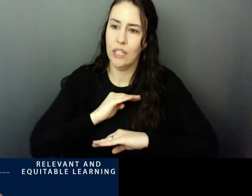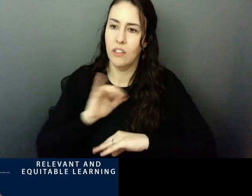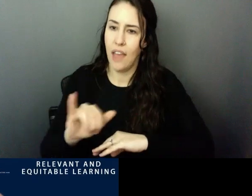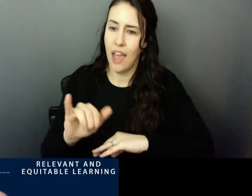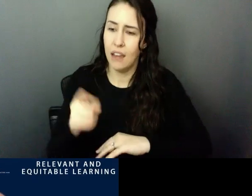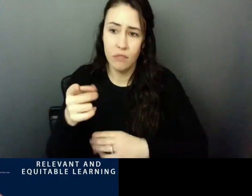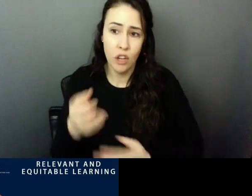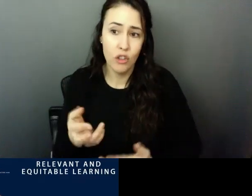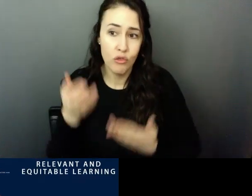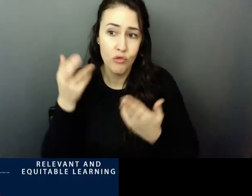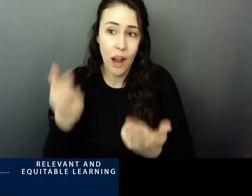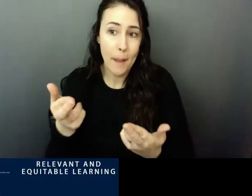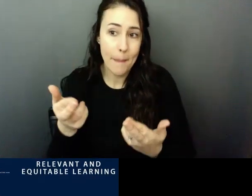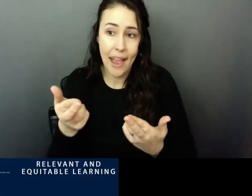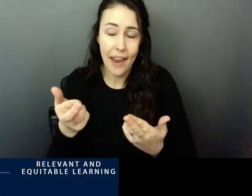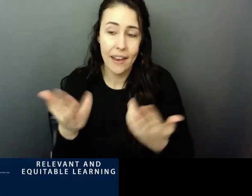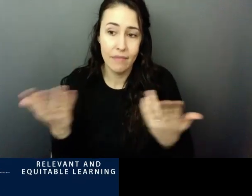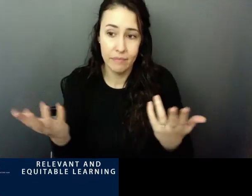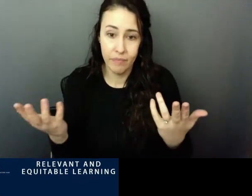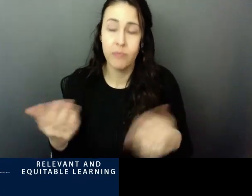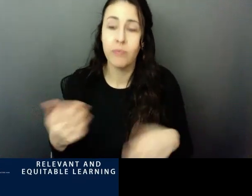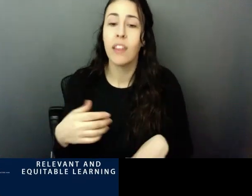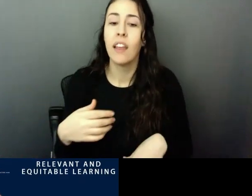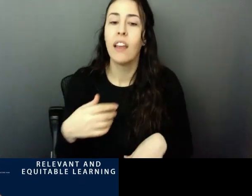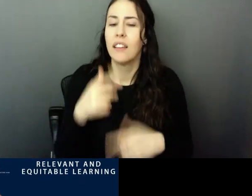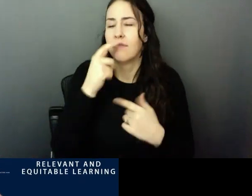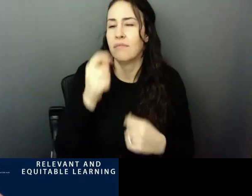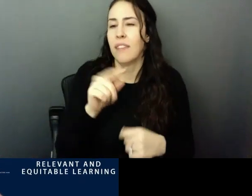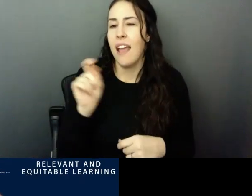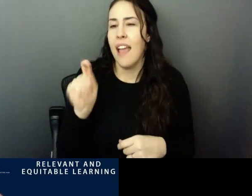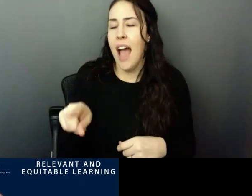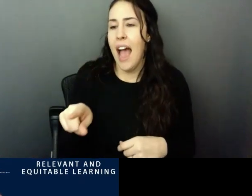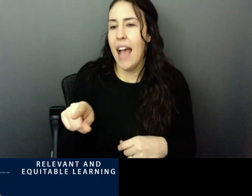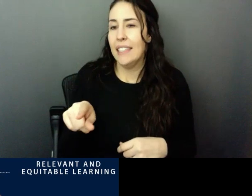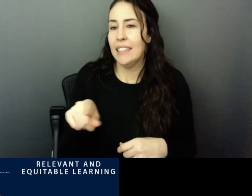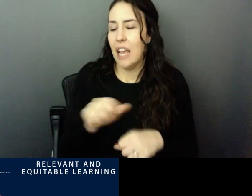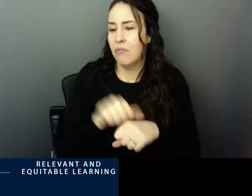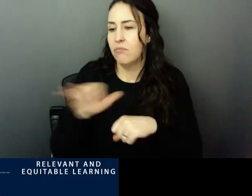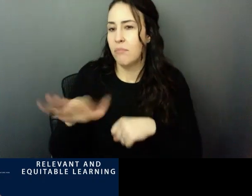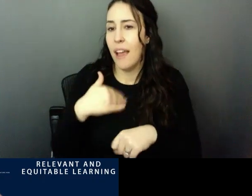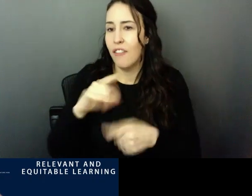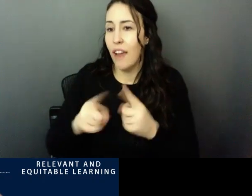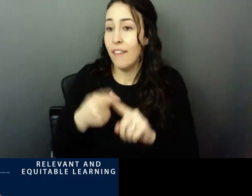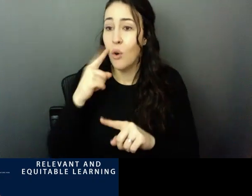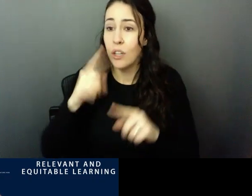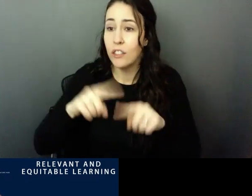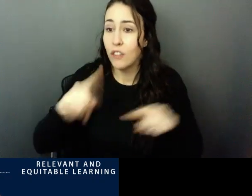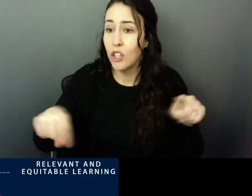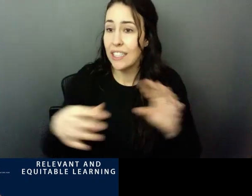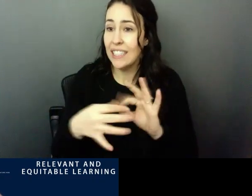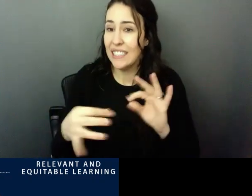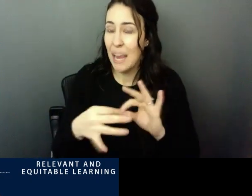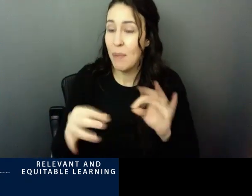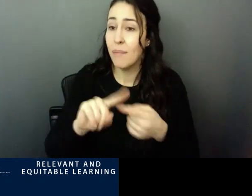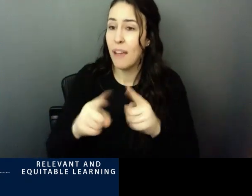expertise, it was interesting because I actually asked it the other day to write a diversity statement. I sent it to my friends and they're like, this is the best I've ever read. Where'd you